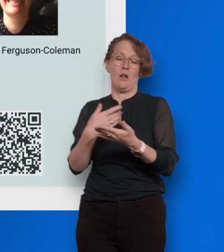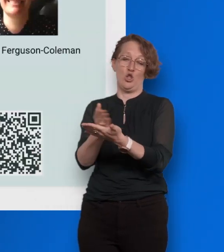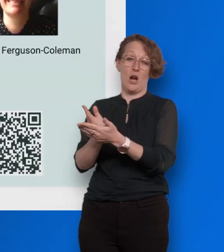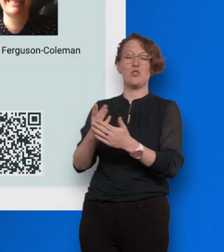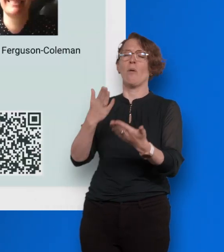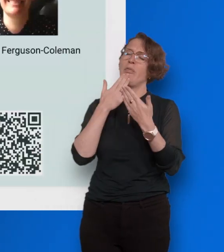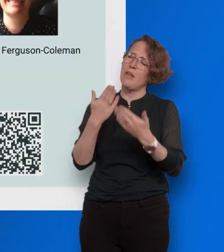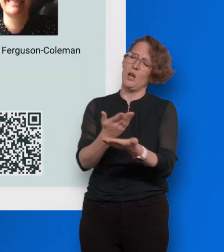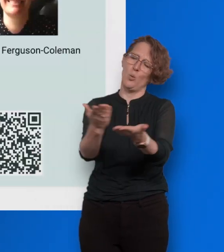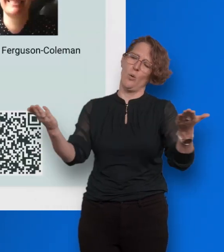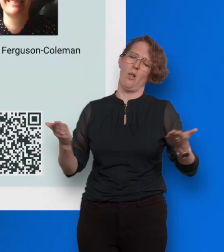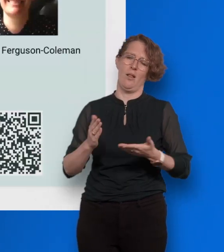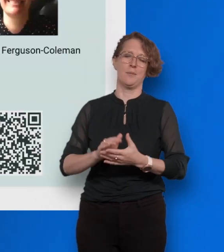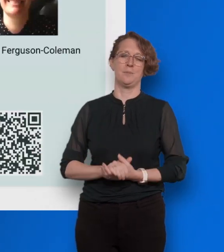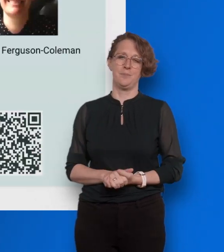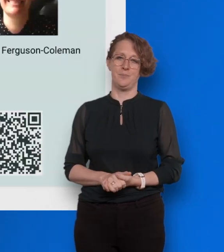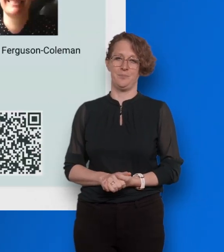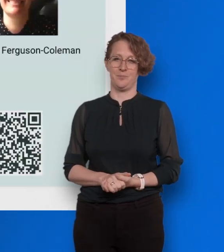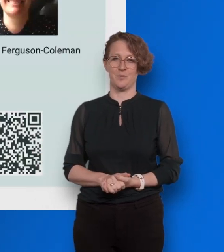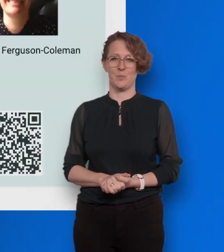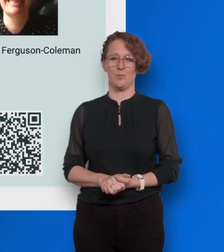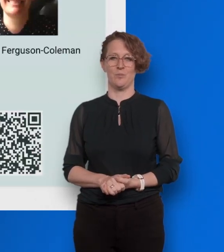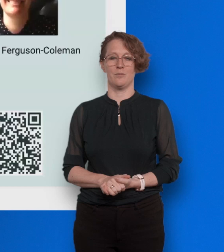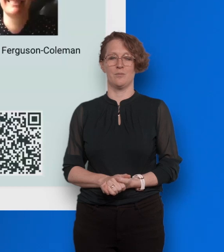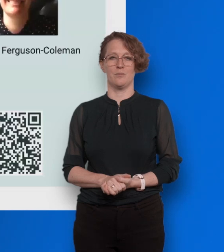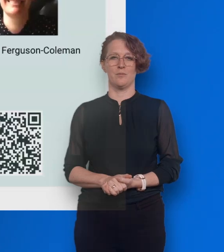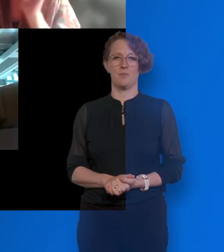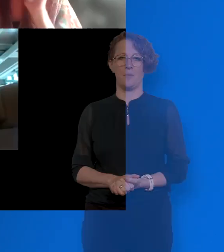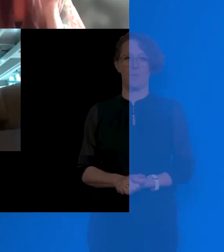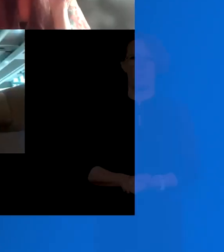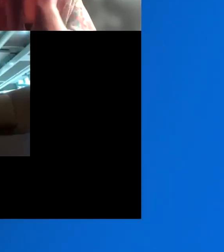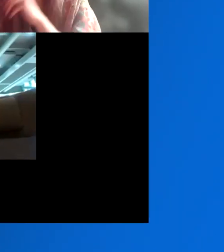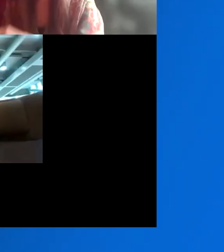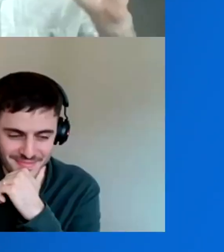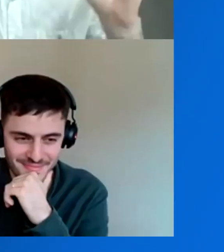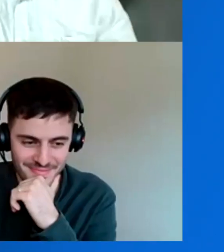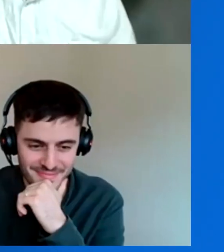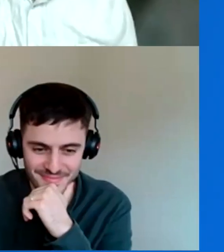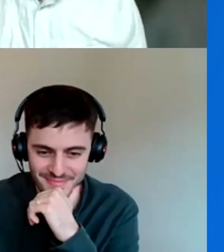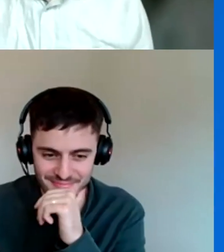everyone. Bye.